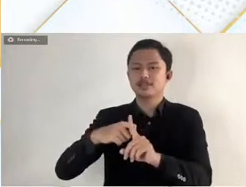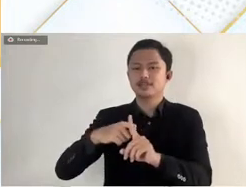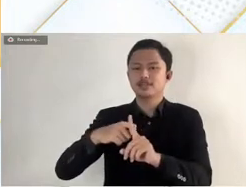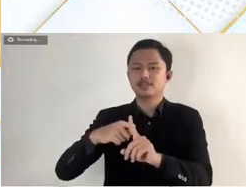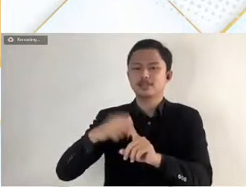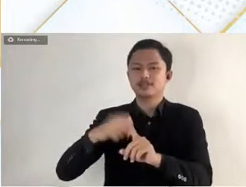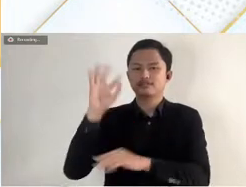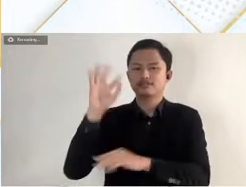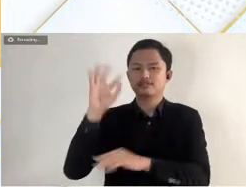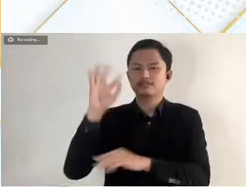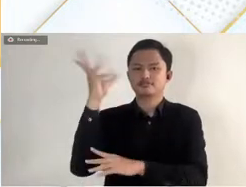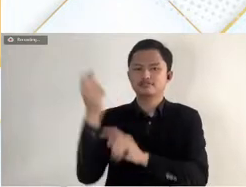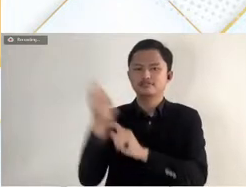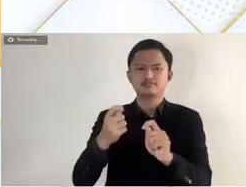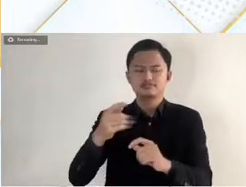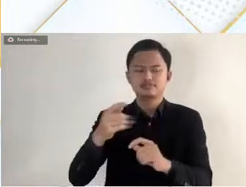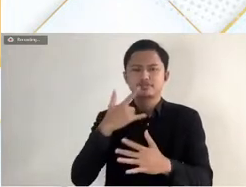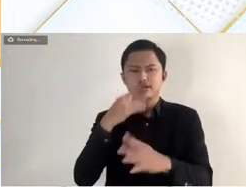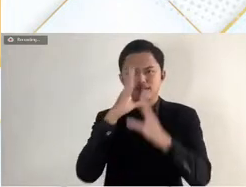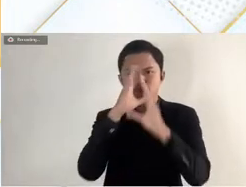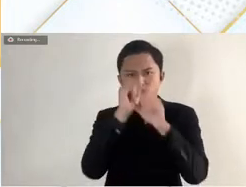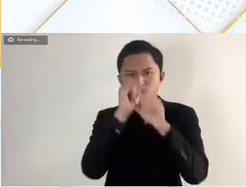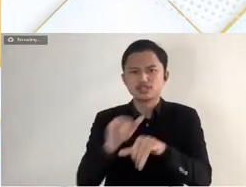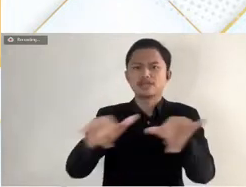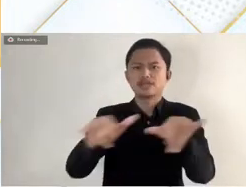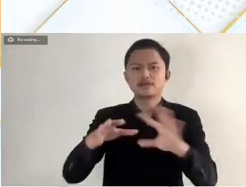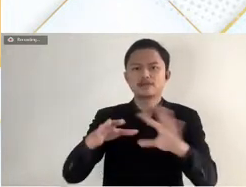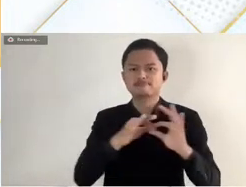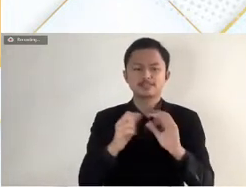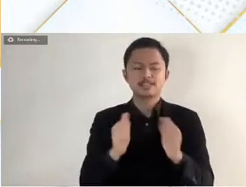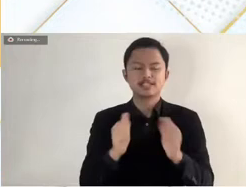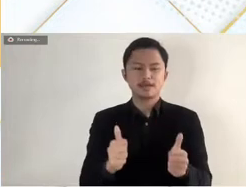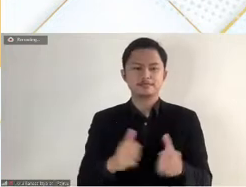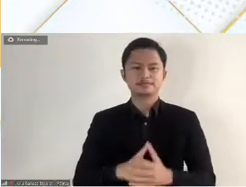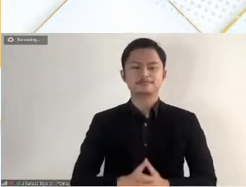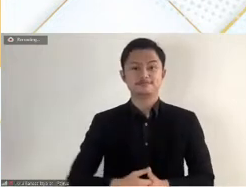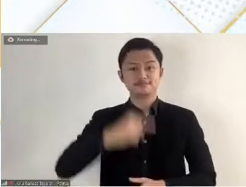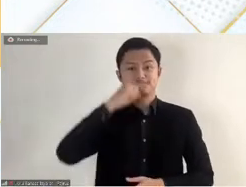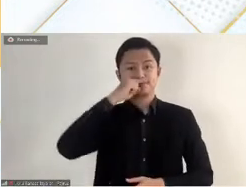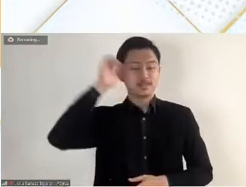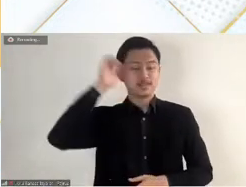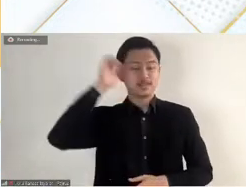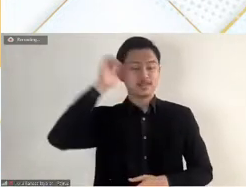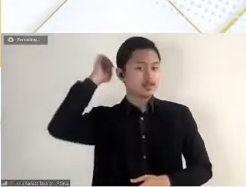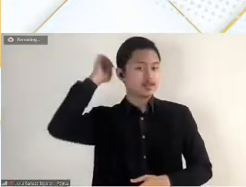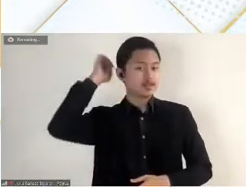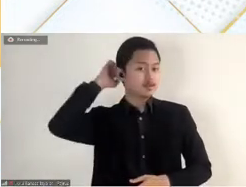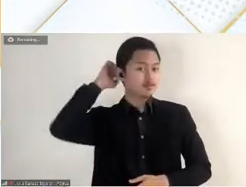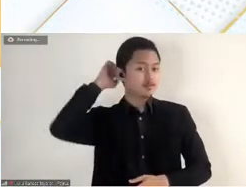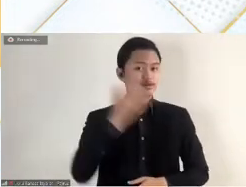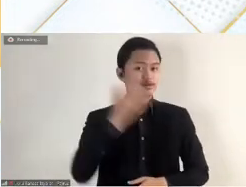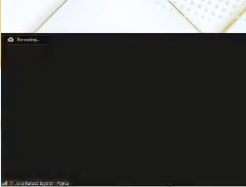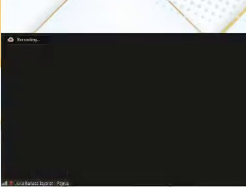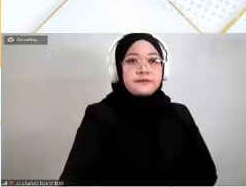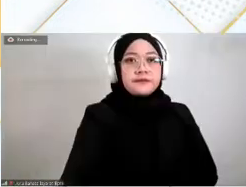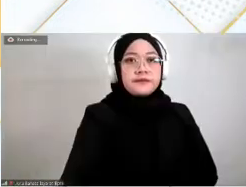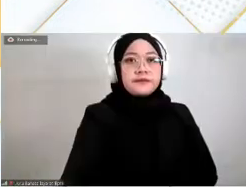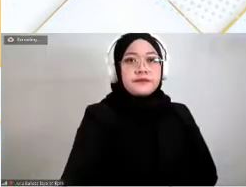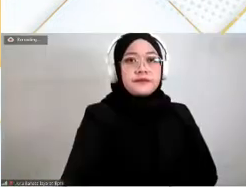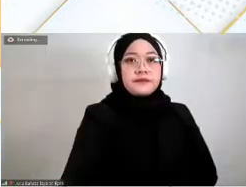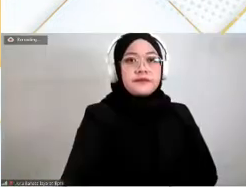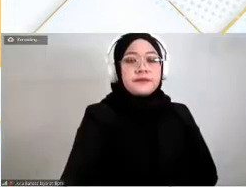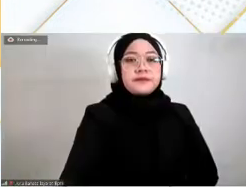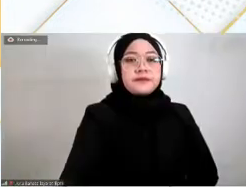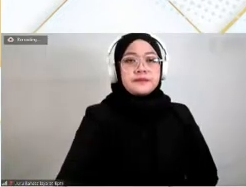concerns. Excellencies, ladies and gentlemen, for decades, Indonesia and our Pacific countries' neighbors have